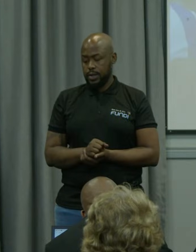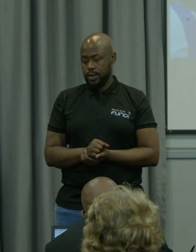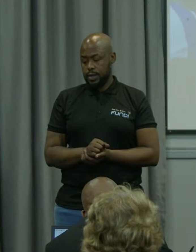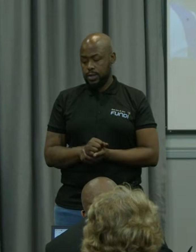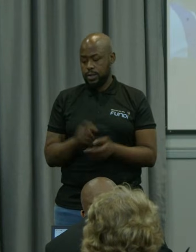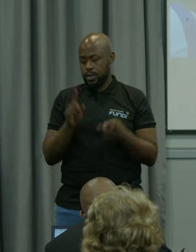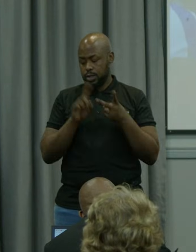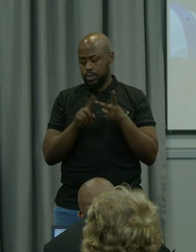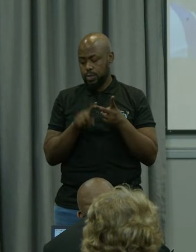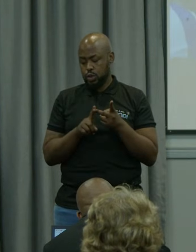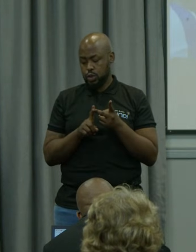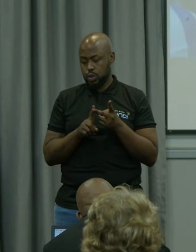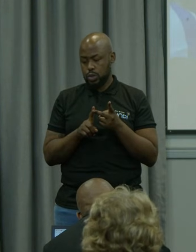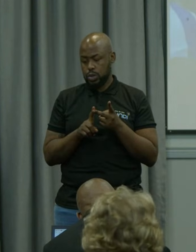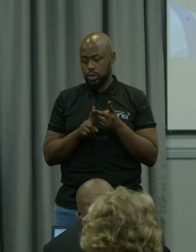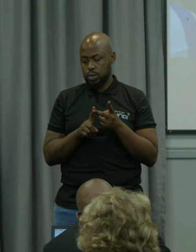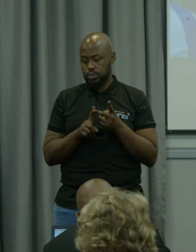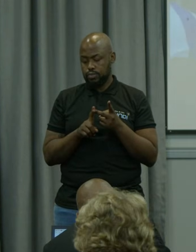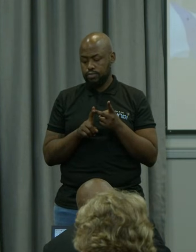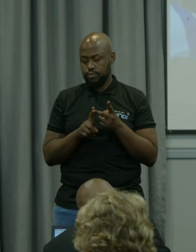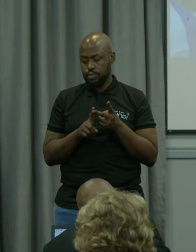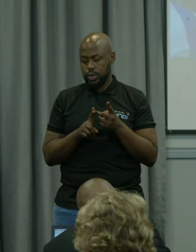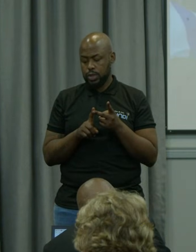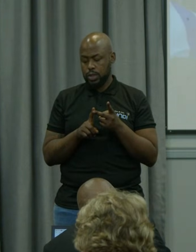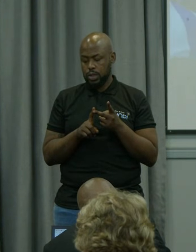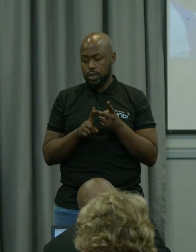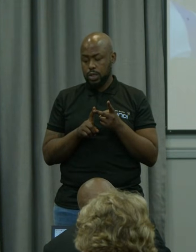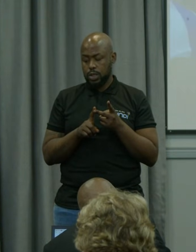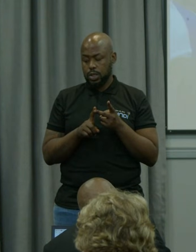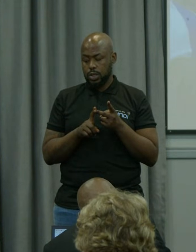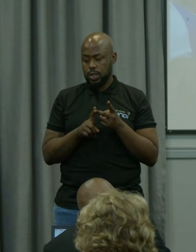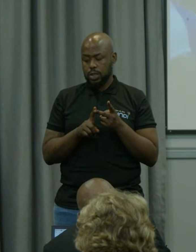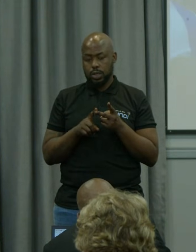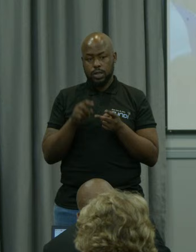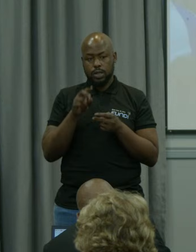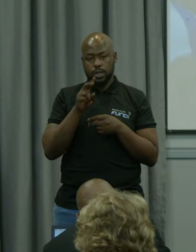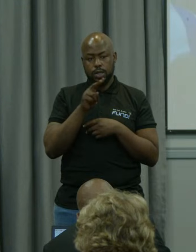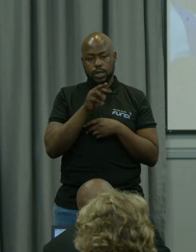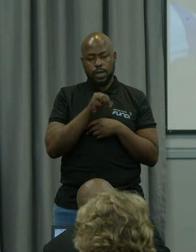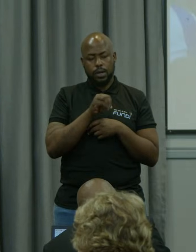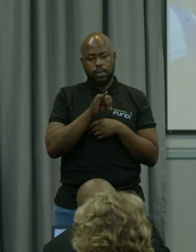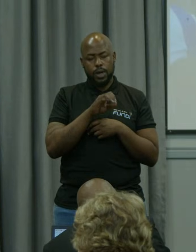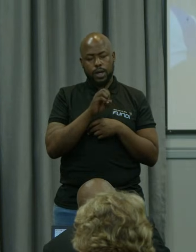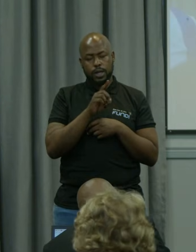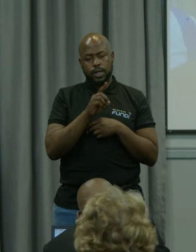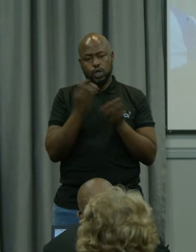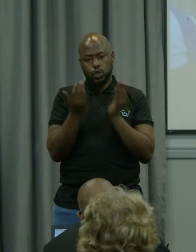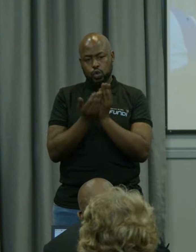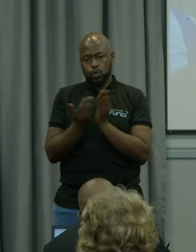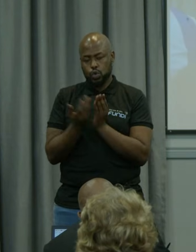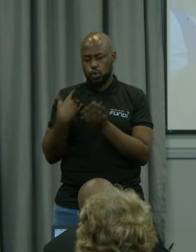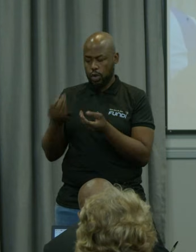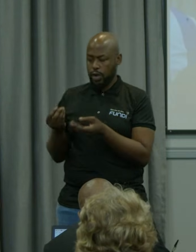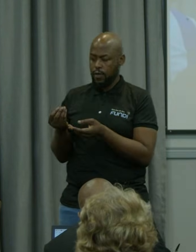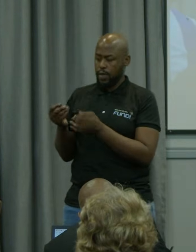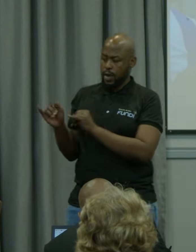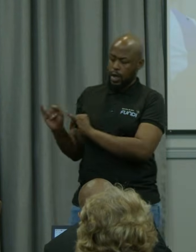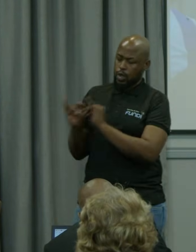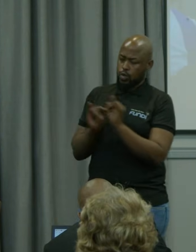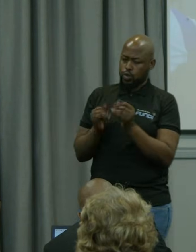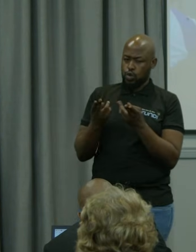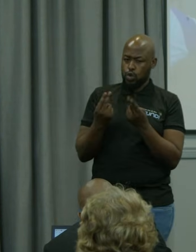The second one is that currently in MIT schools there's an introduction of new